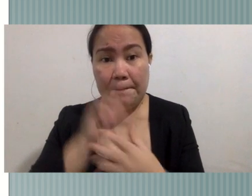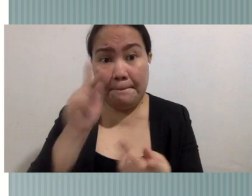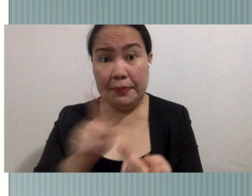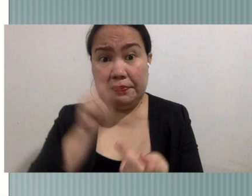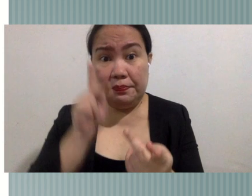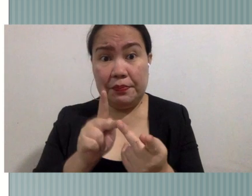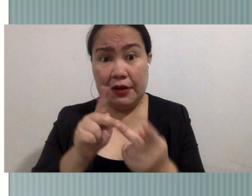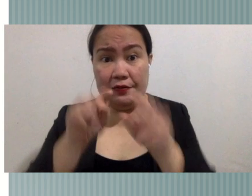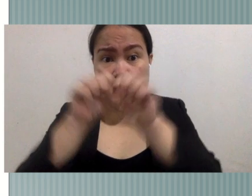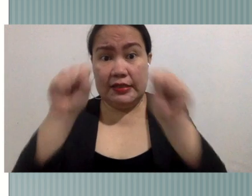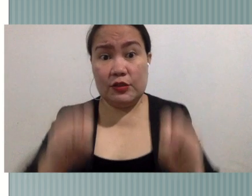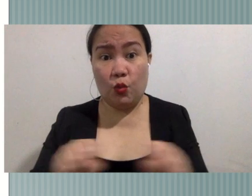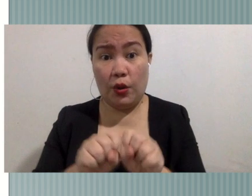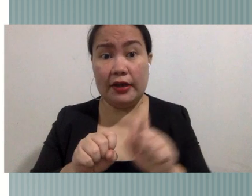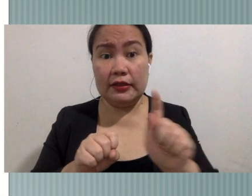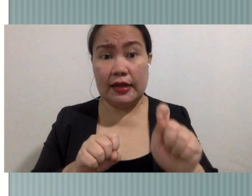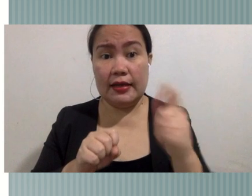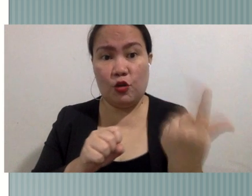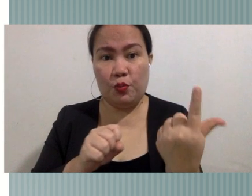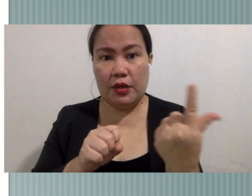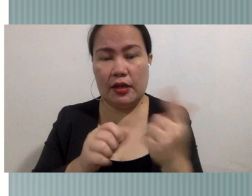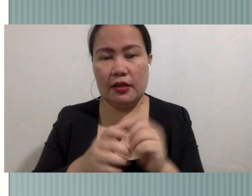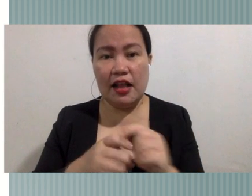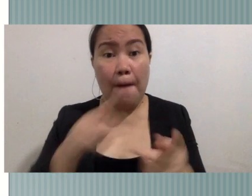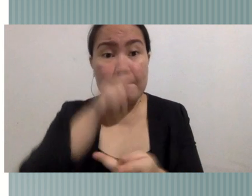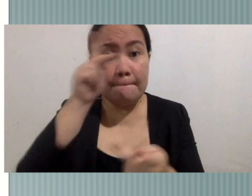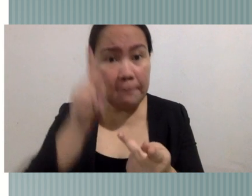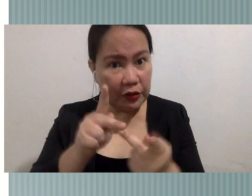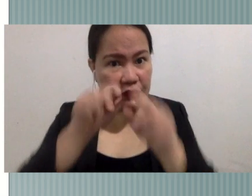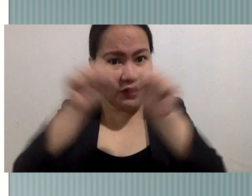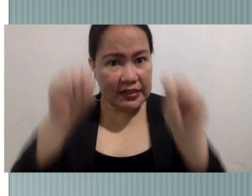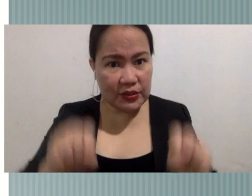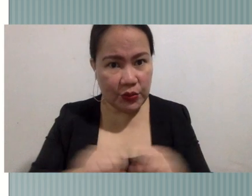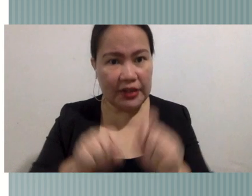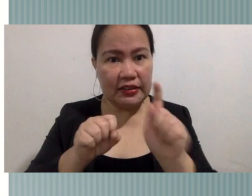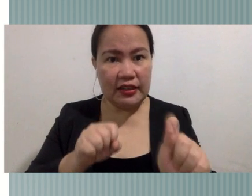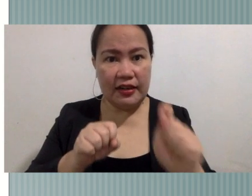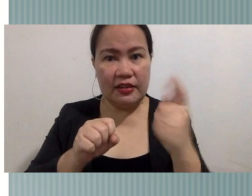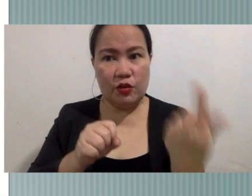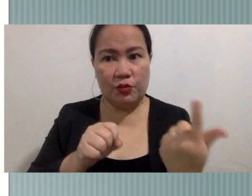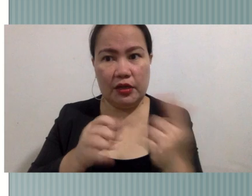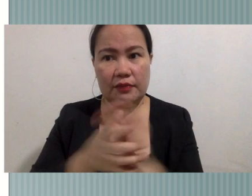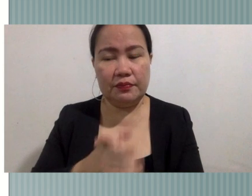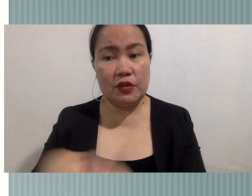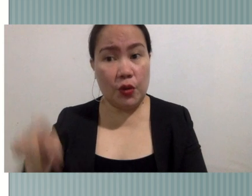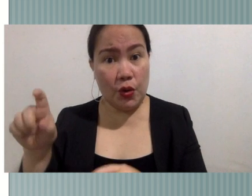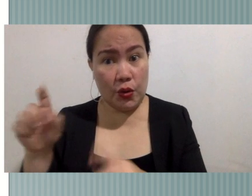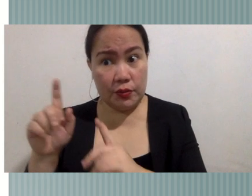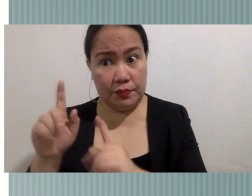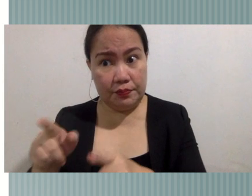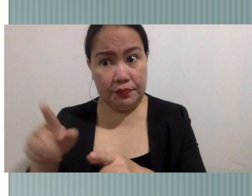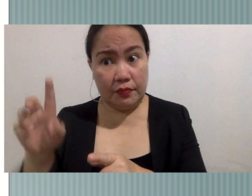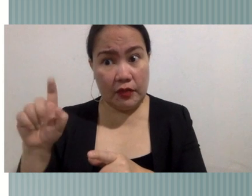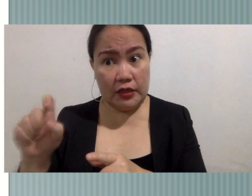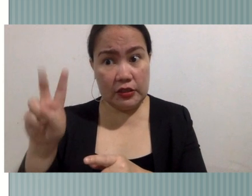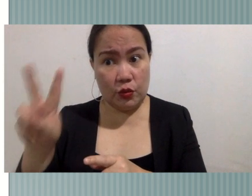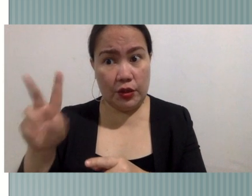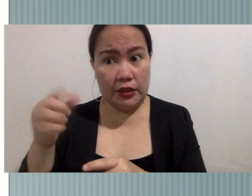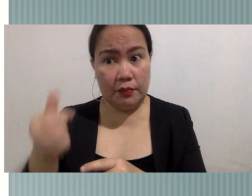maging perfect squared trinomial. So yung expression natin ay x squared